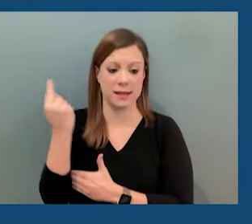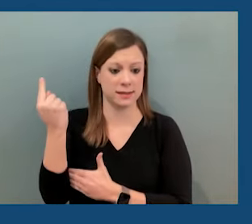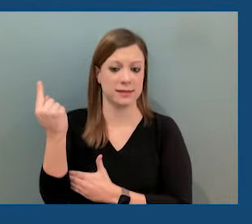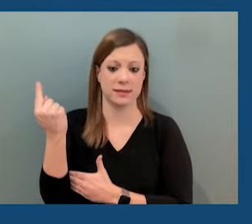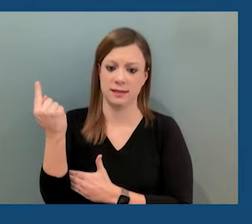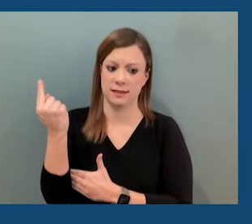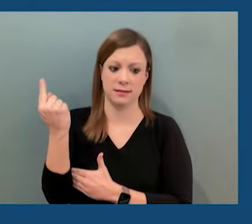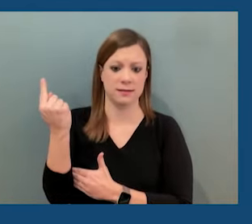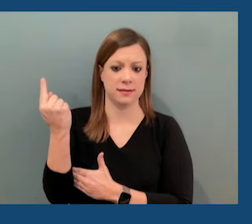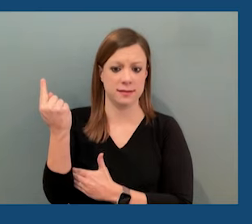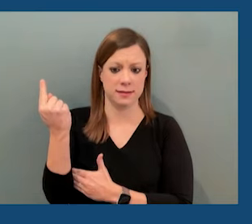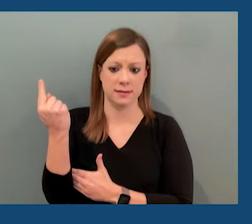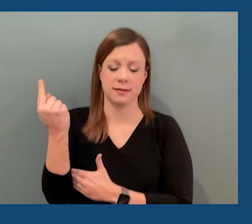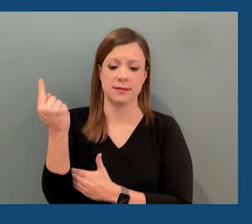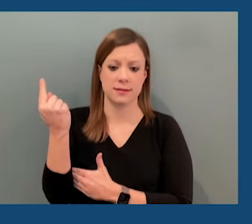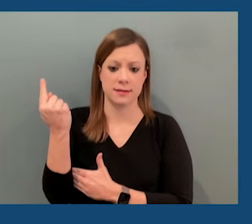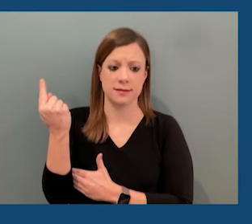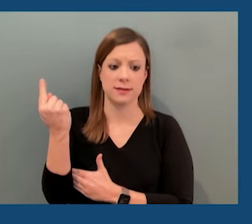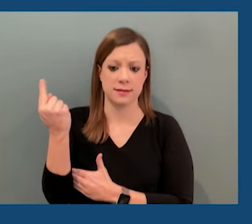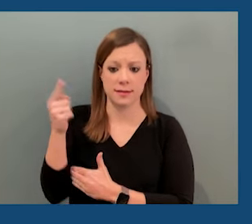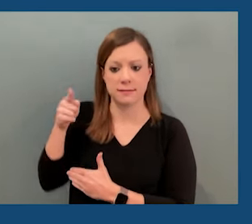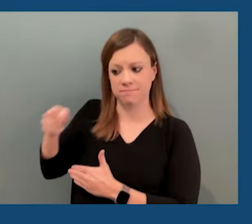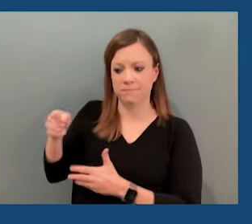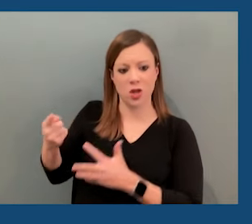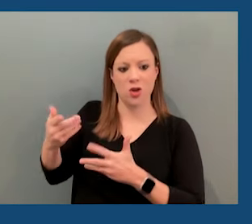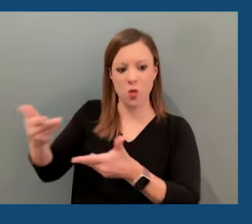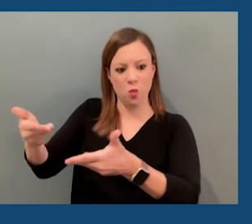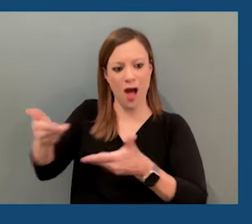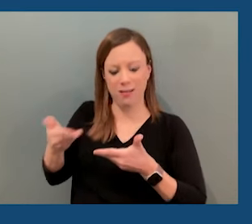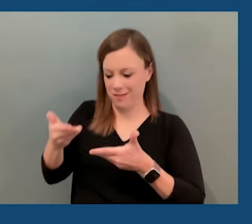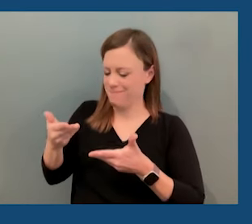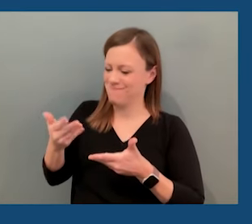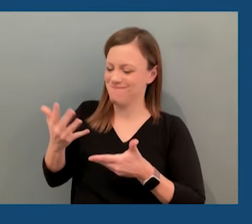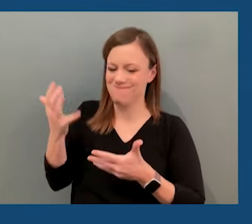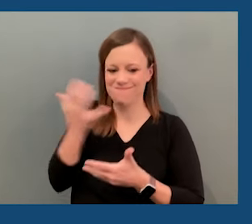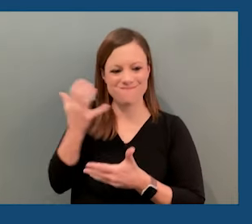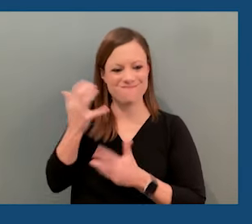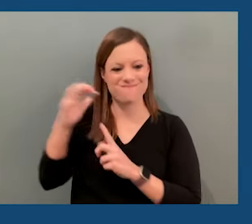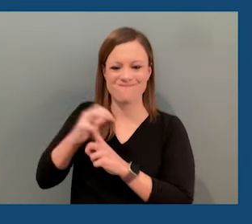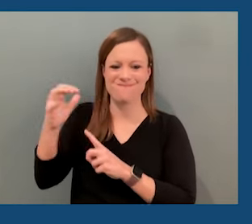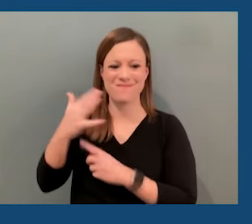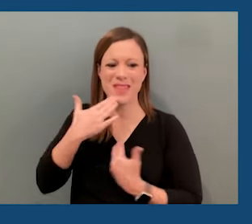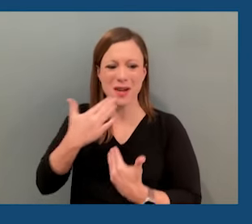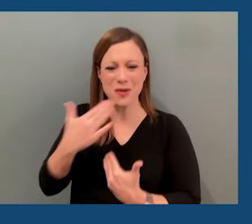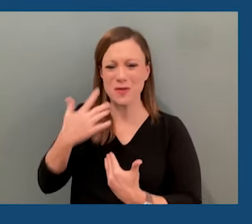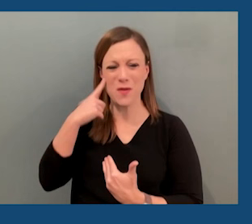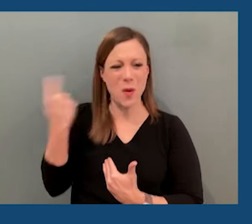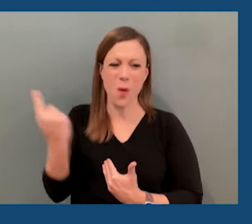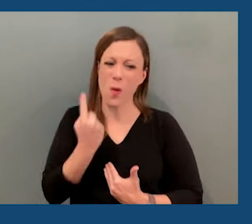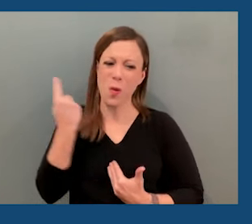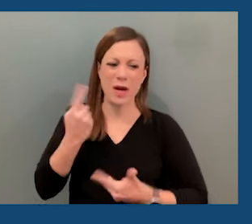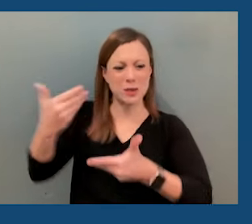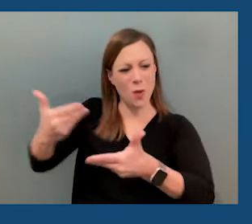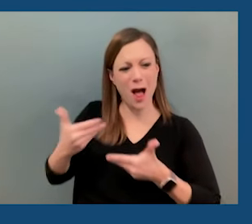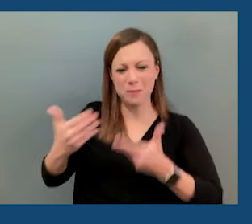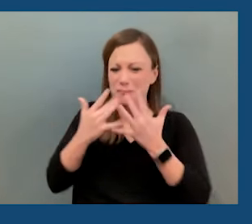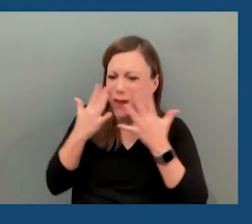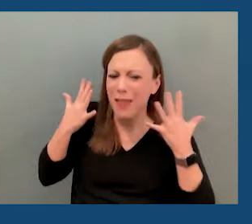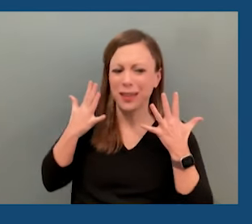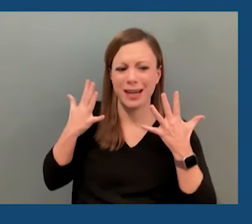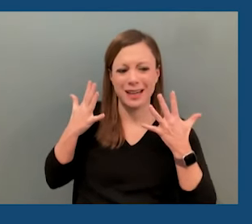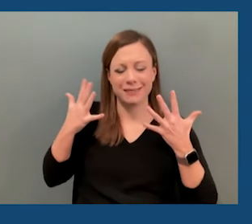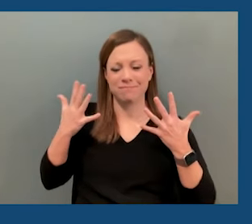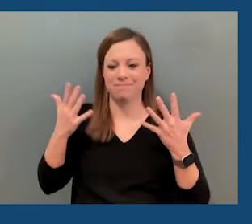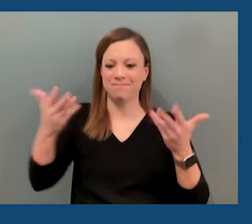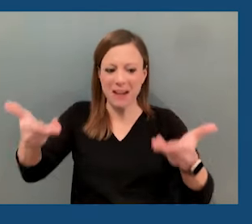always rolling out the welcome mat when I come to Westchester. So thank you for that. And we've done so much together, and you've been an extraordinary leader through some